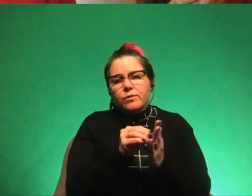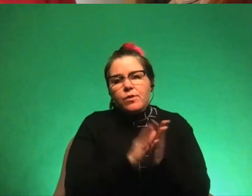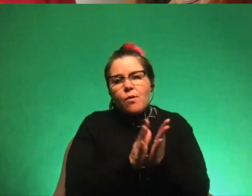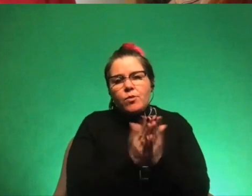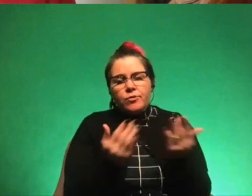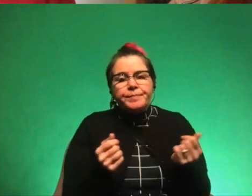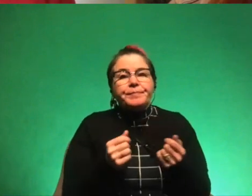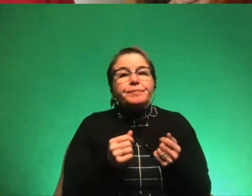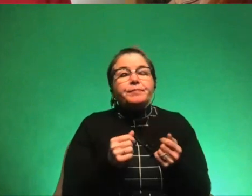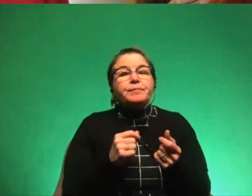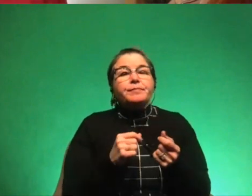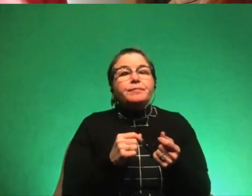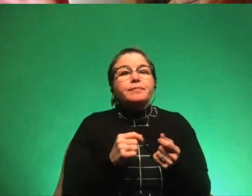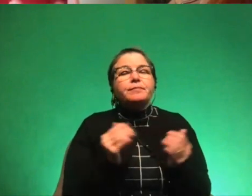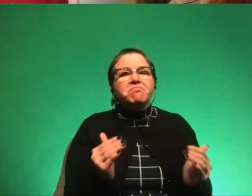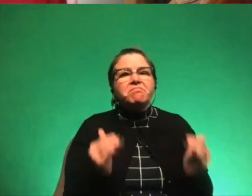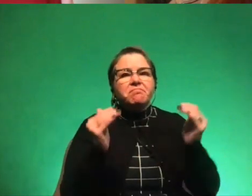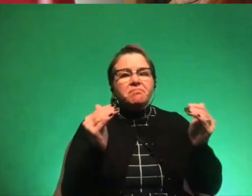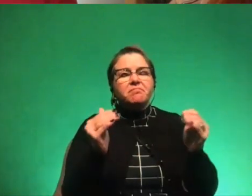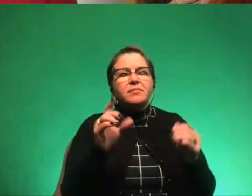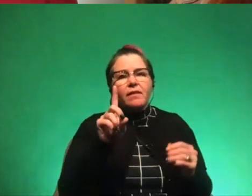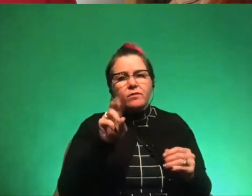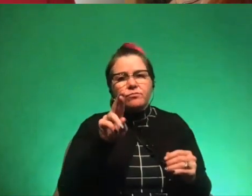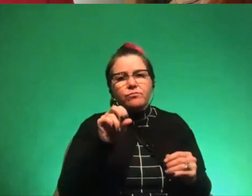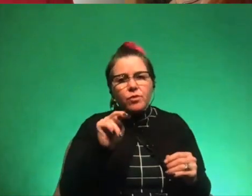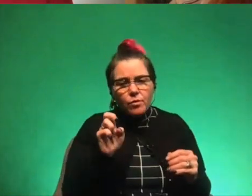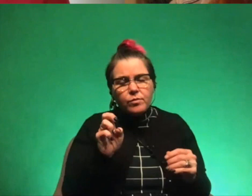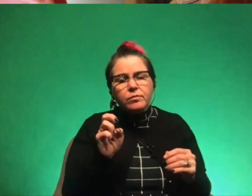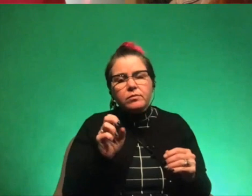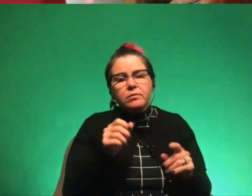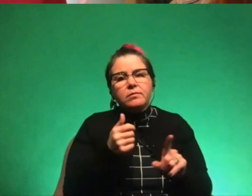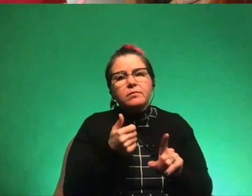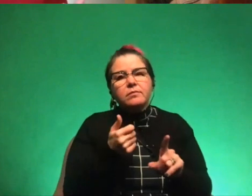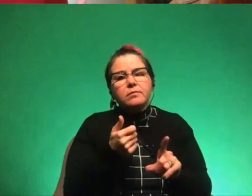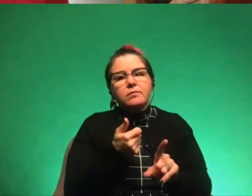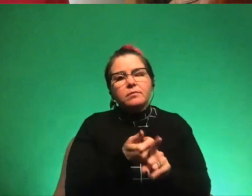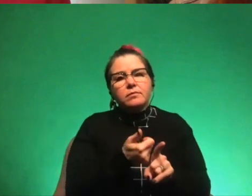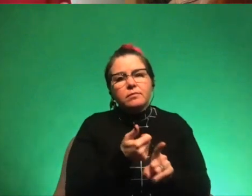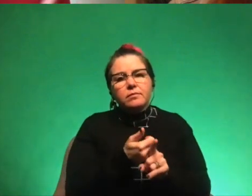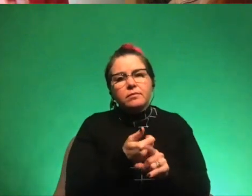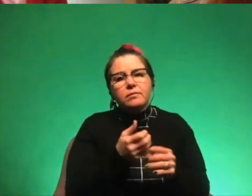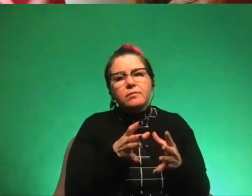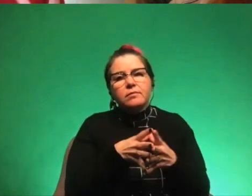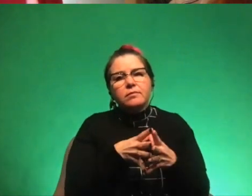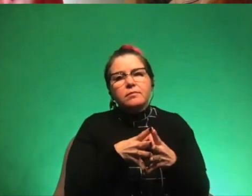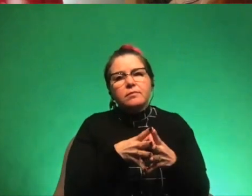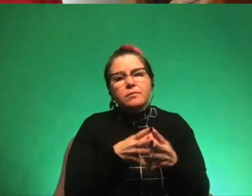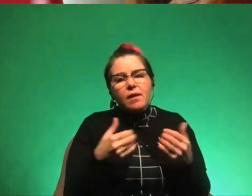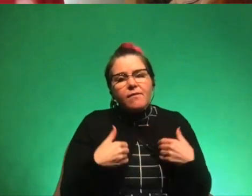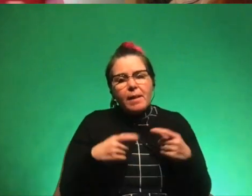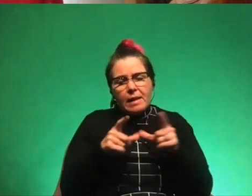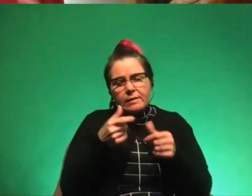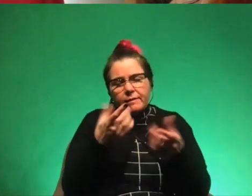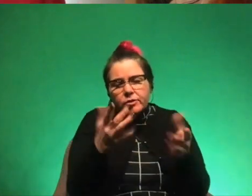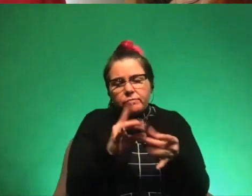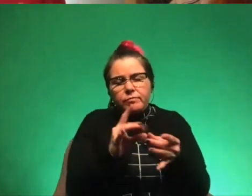Then you go to something a little more high tech, like the drone, which, you know, like I said, I got my, you know, license for that and